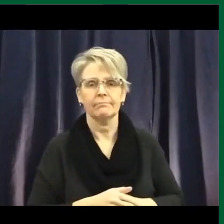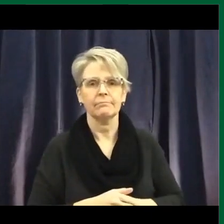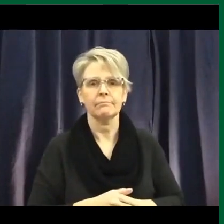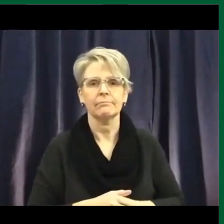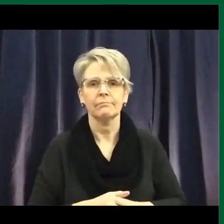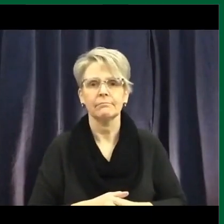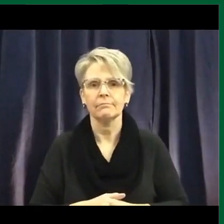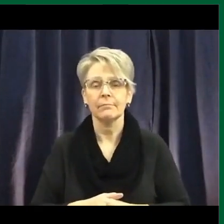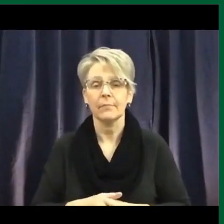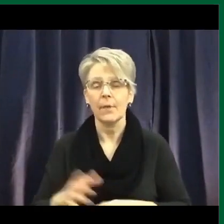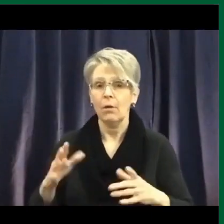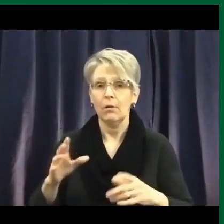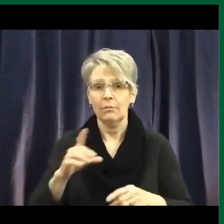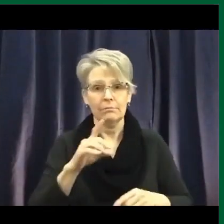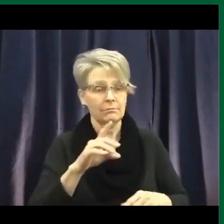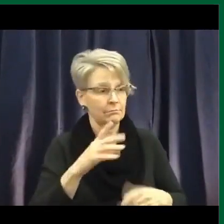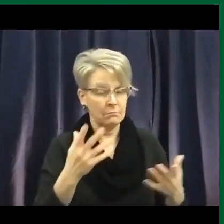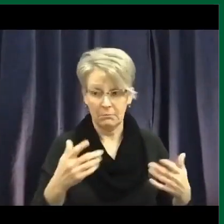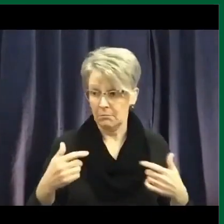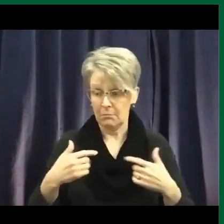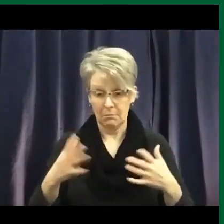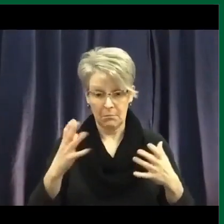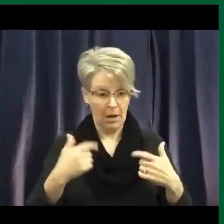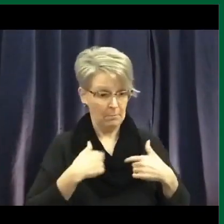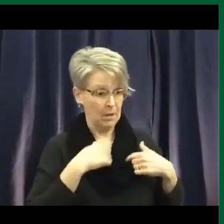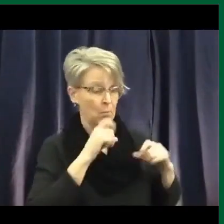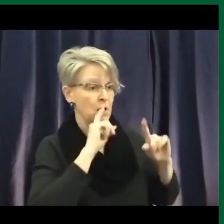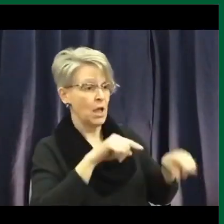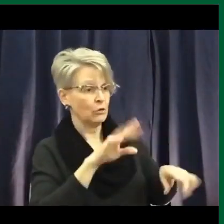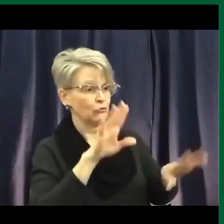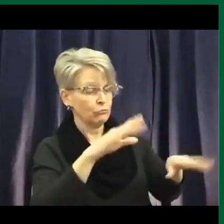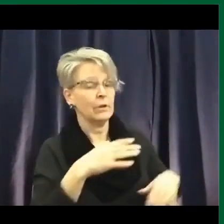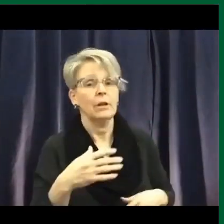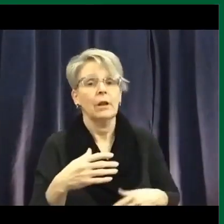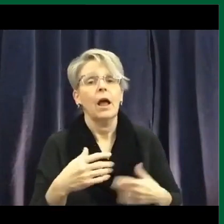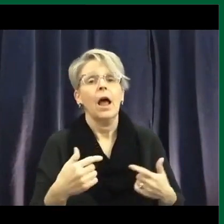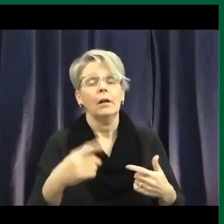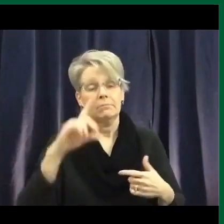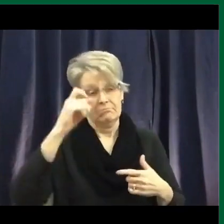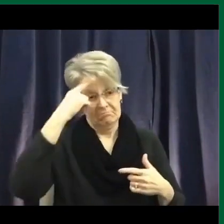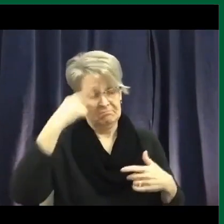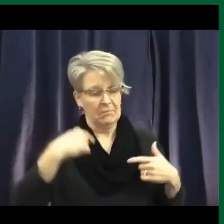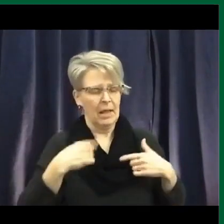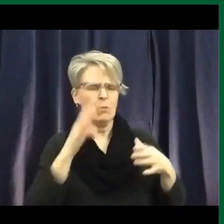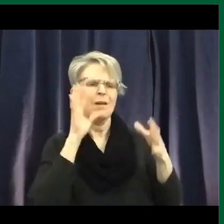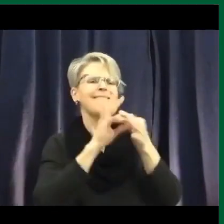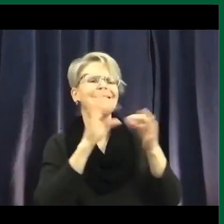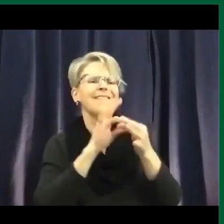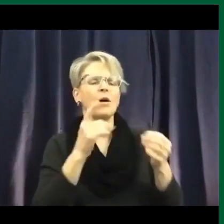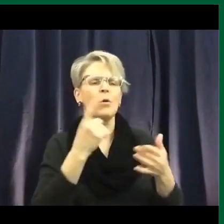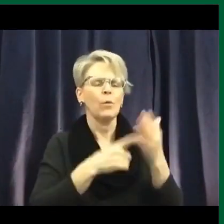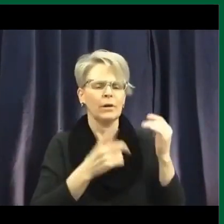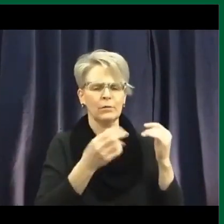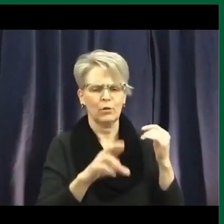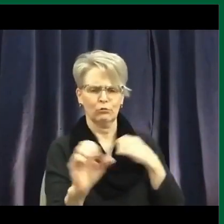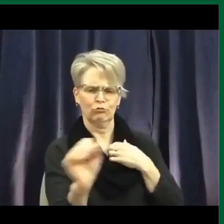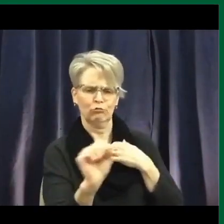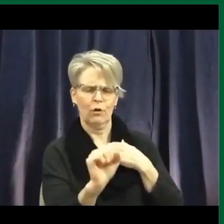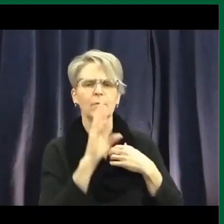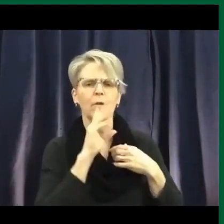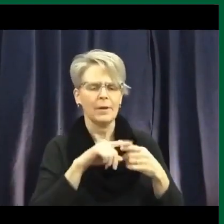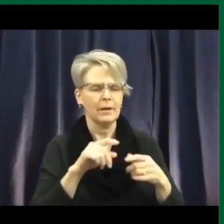not, if you've heard enough from me. It's a, I would just reiterate what Dr. Shahab has said with respect to variants, and I would just